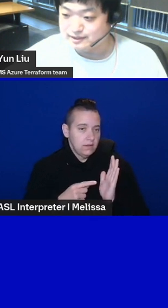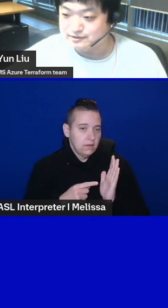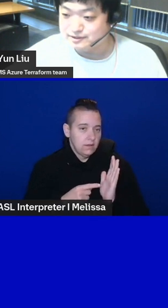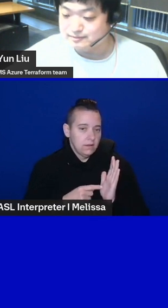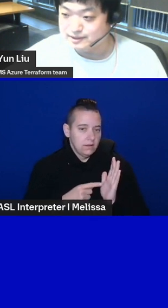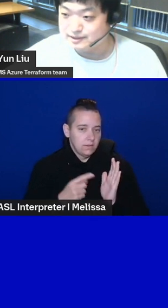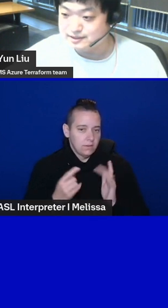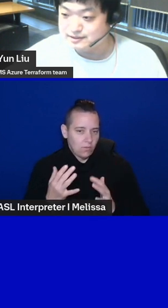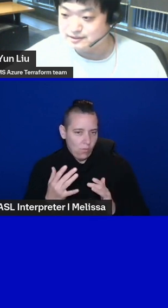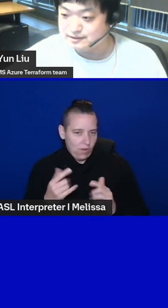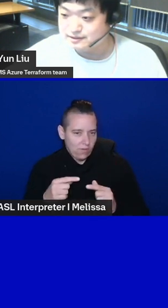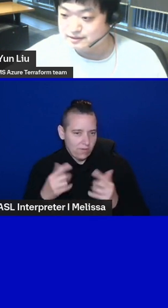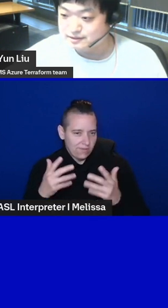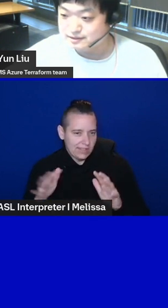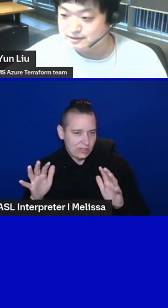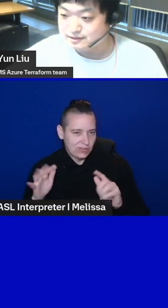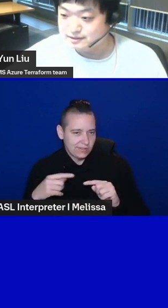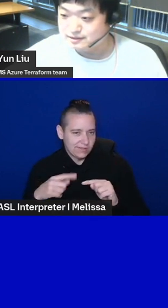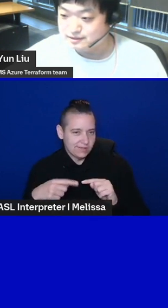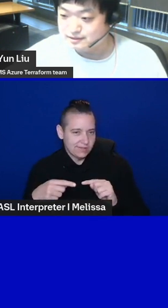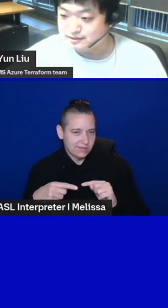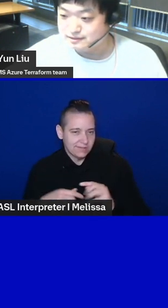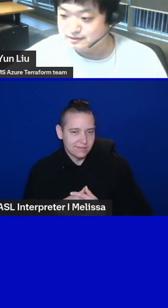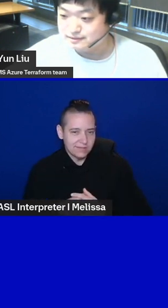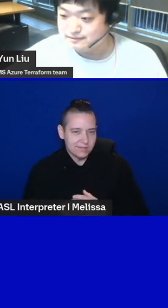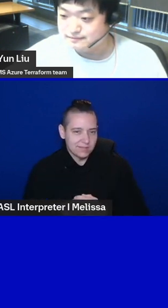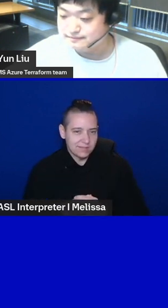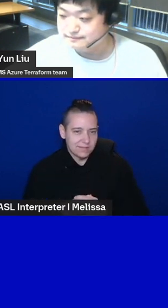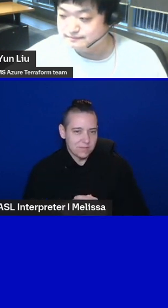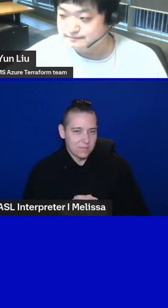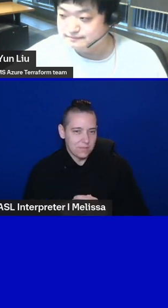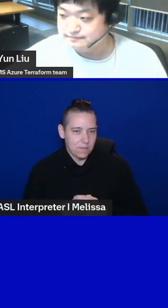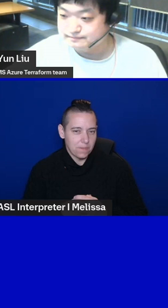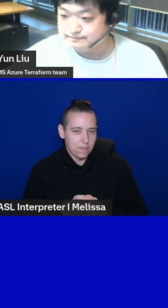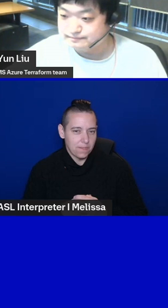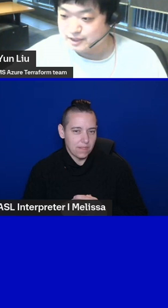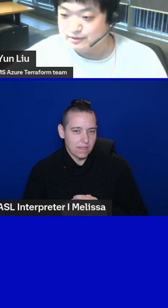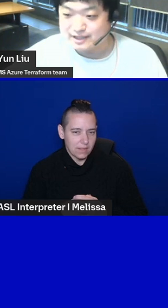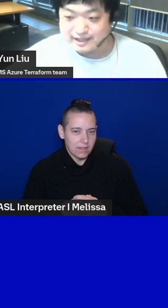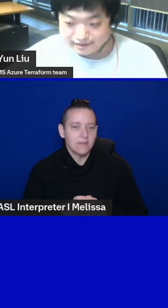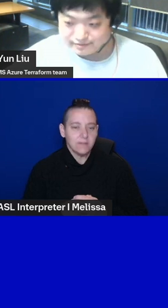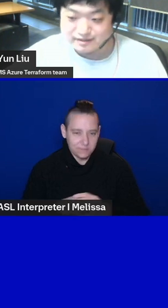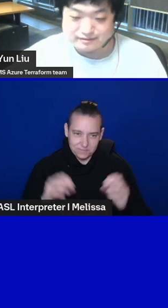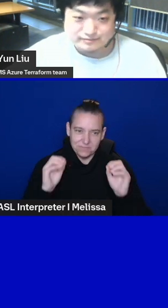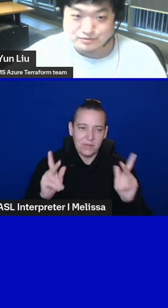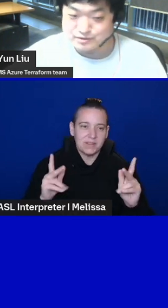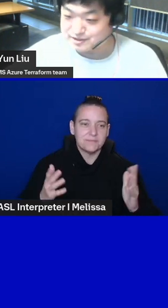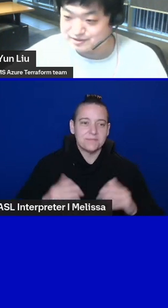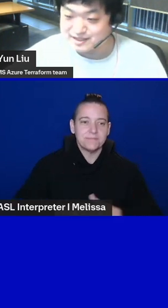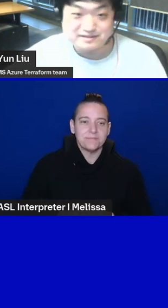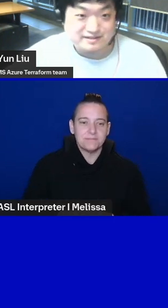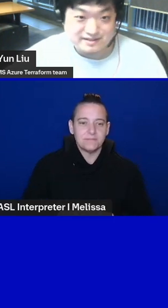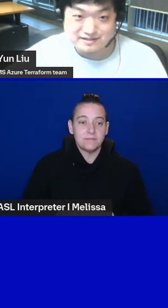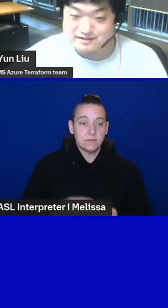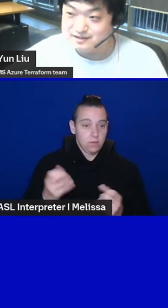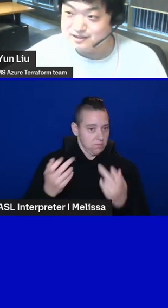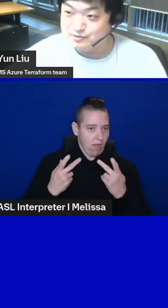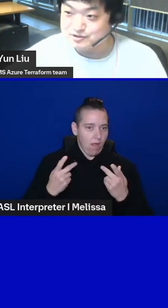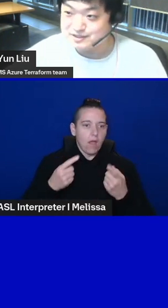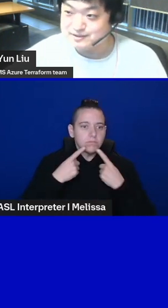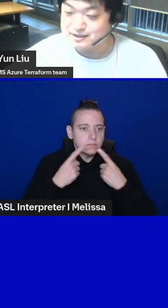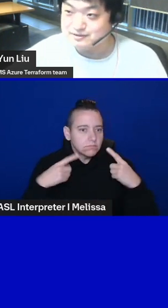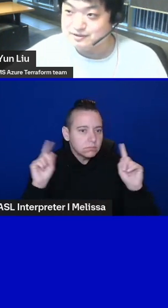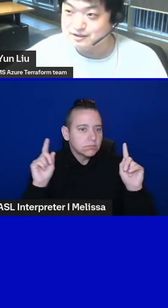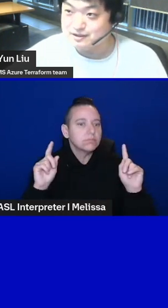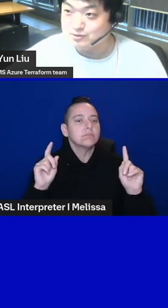the validate to complete. Okay, it returns as success,